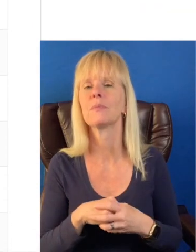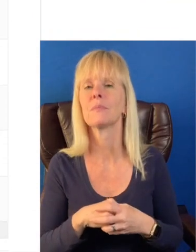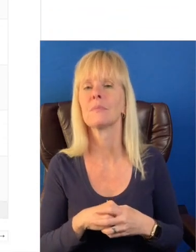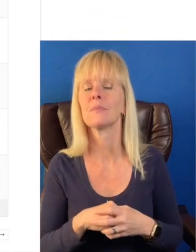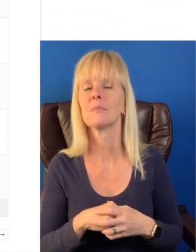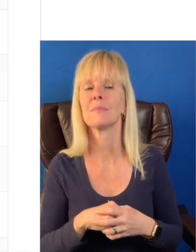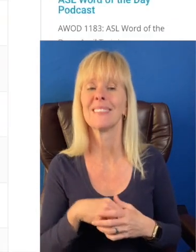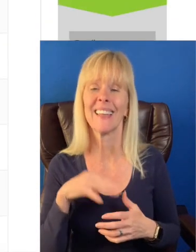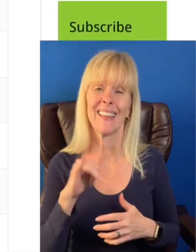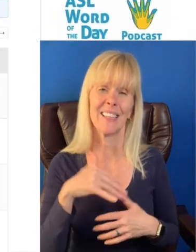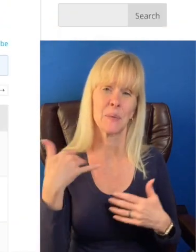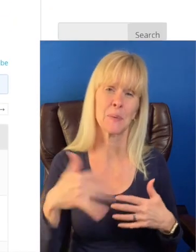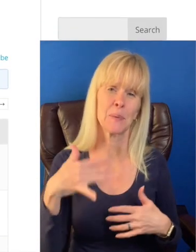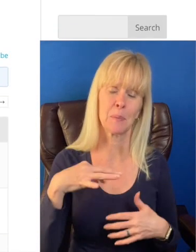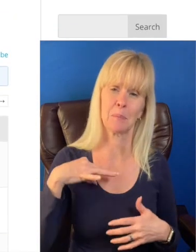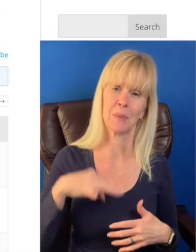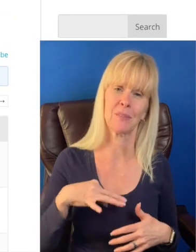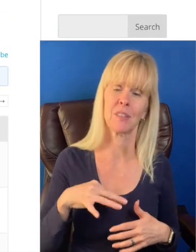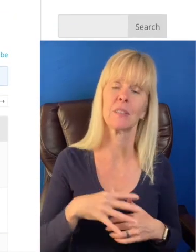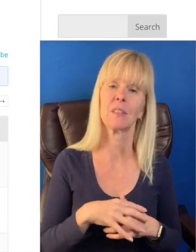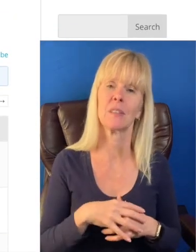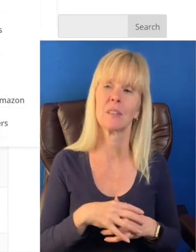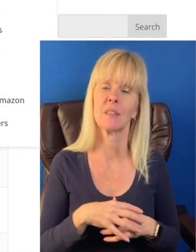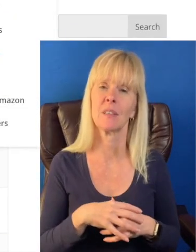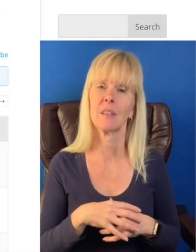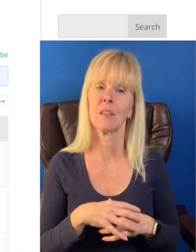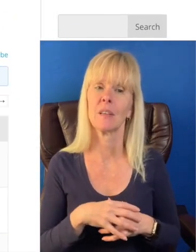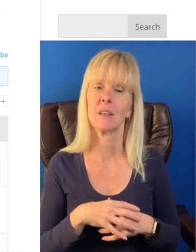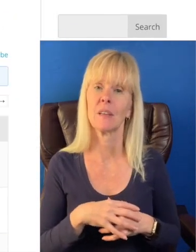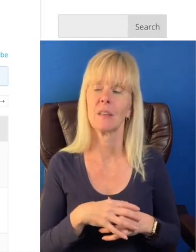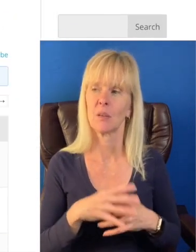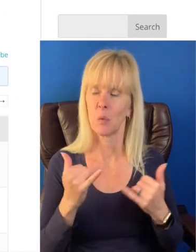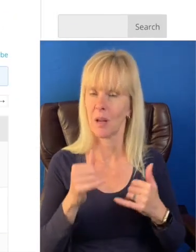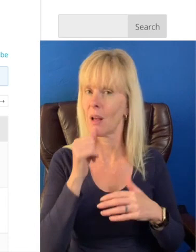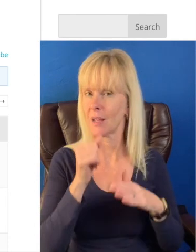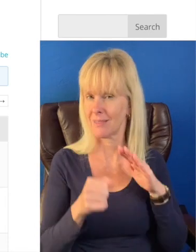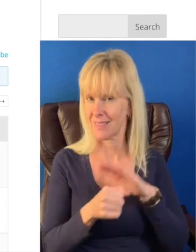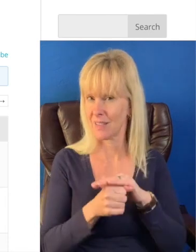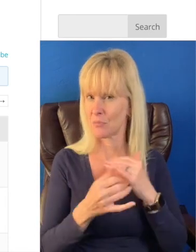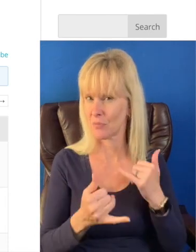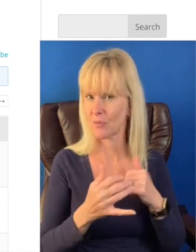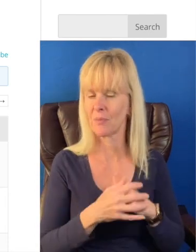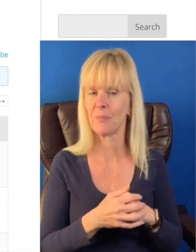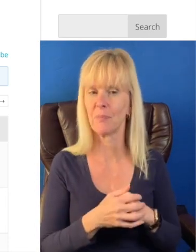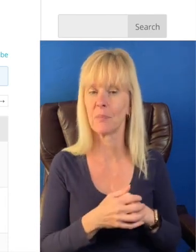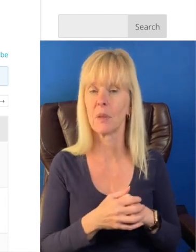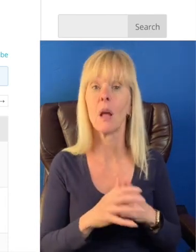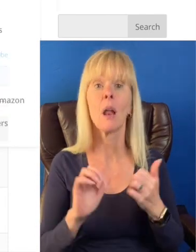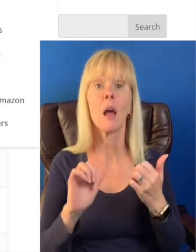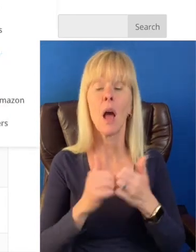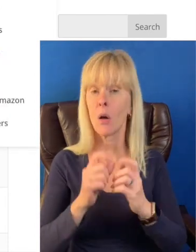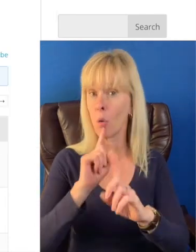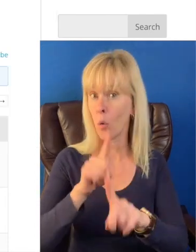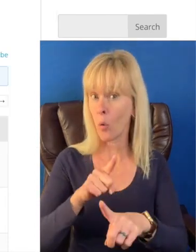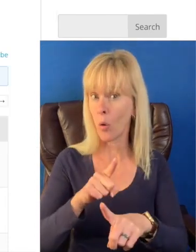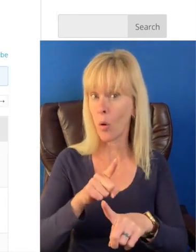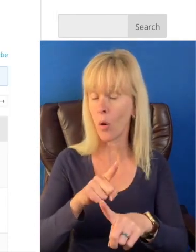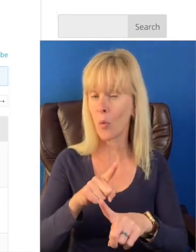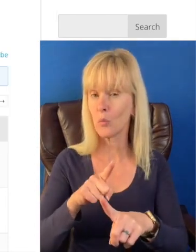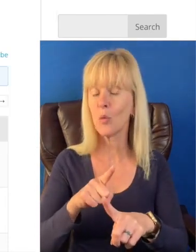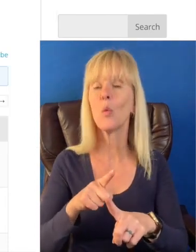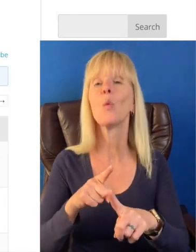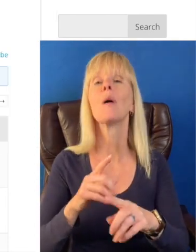involved as well. So that's a huge benefit that is hidden away. Now, how to